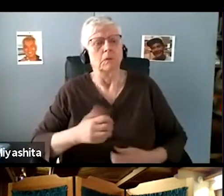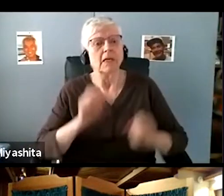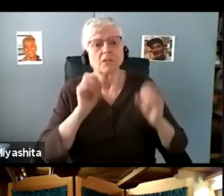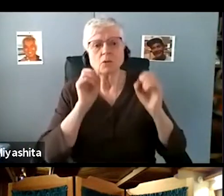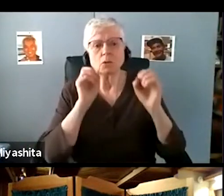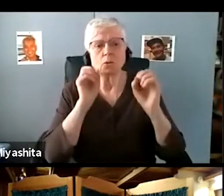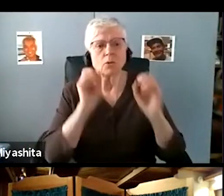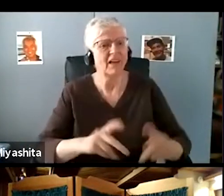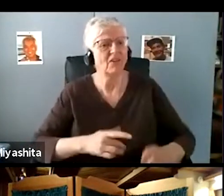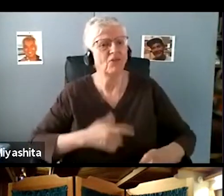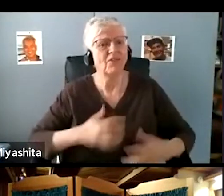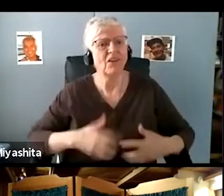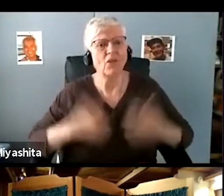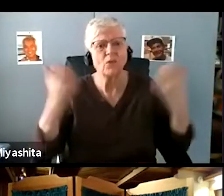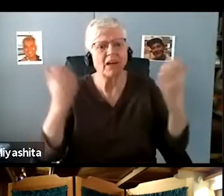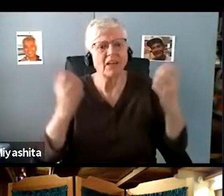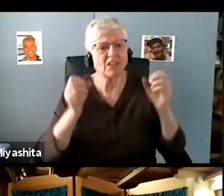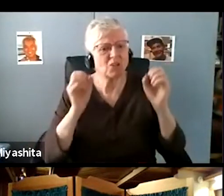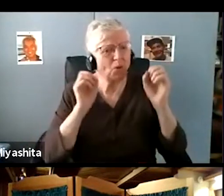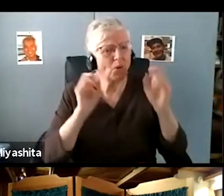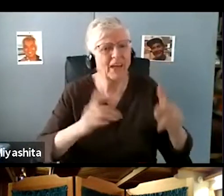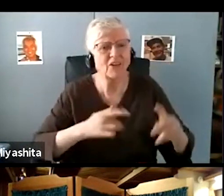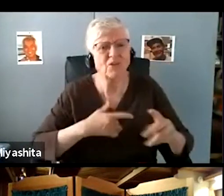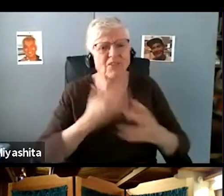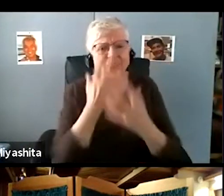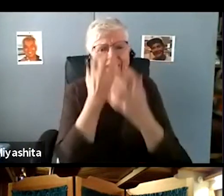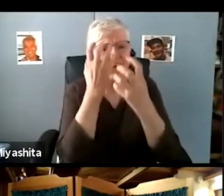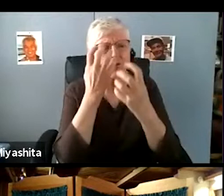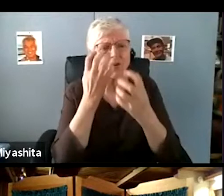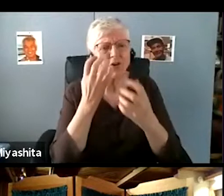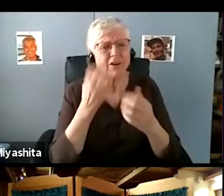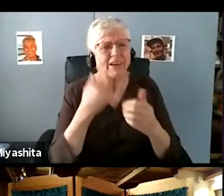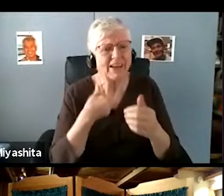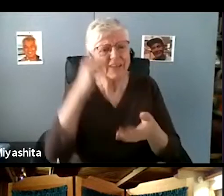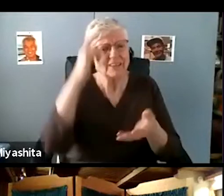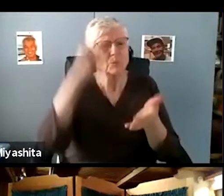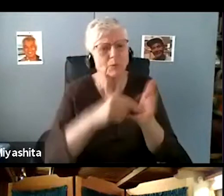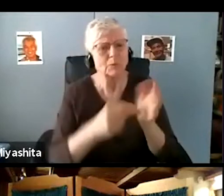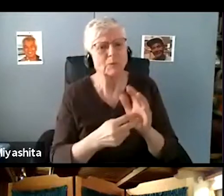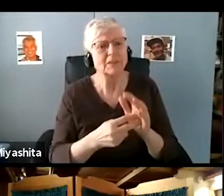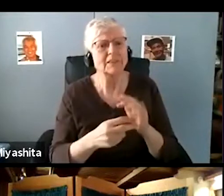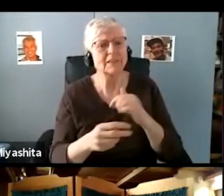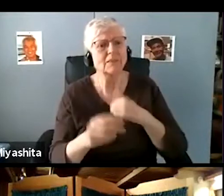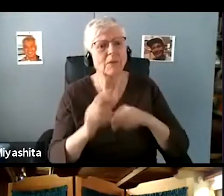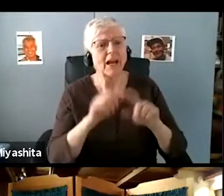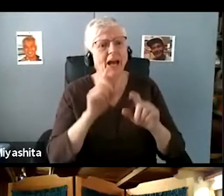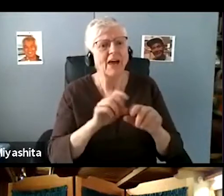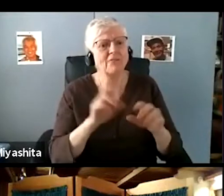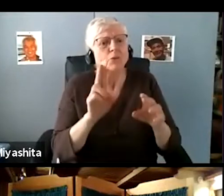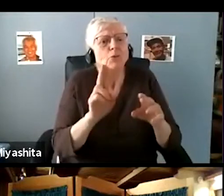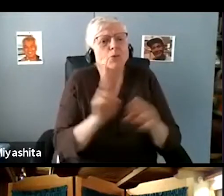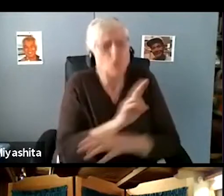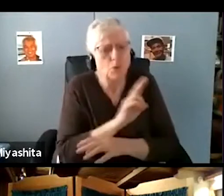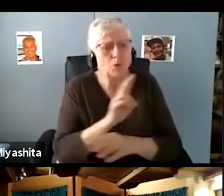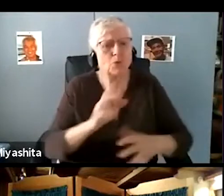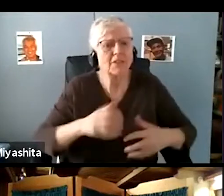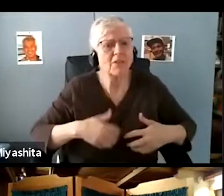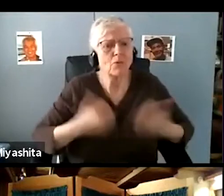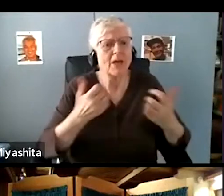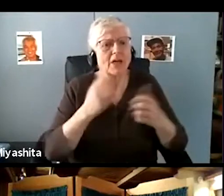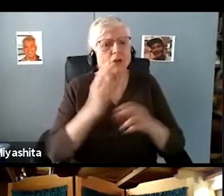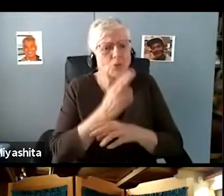the anger. It has a purpose, but we need to, like I need to channel it so that one of